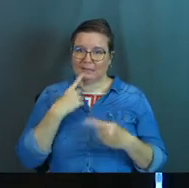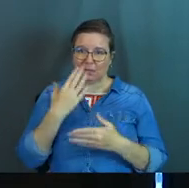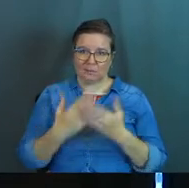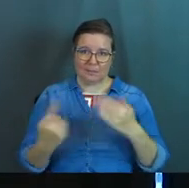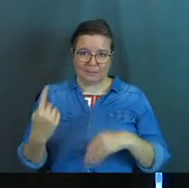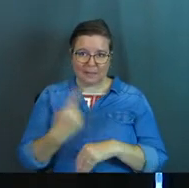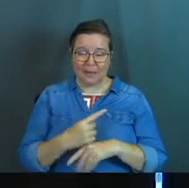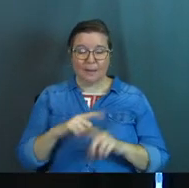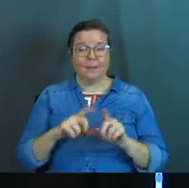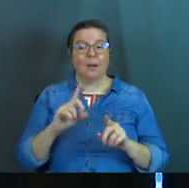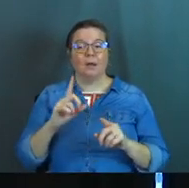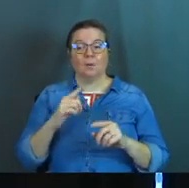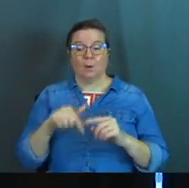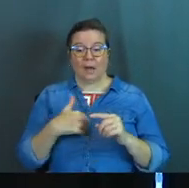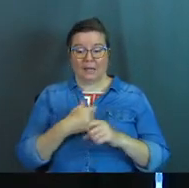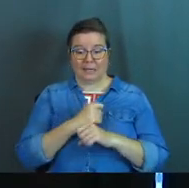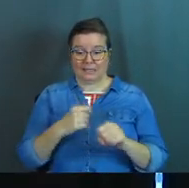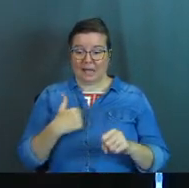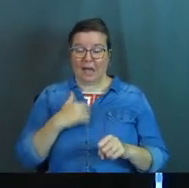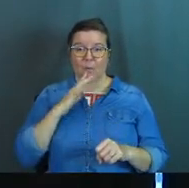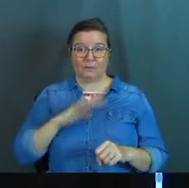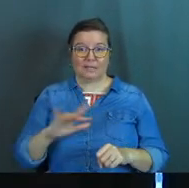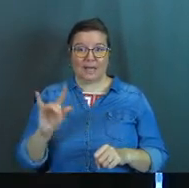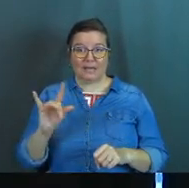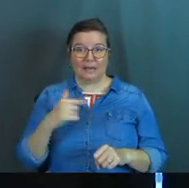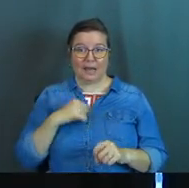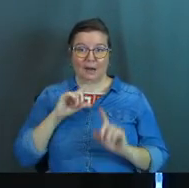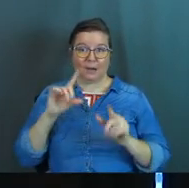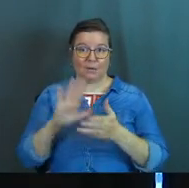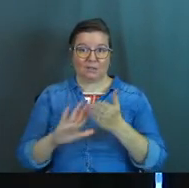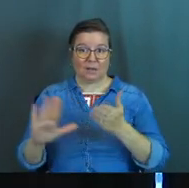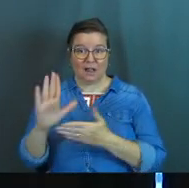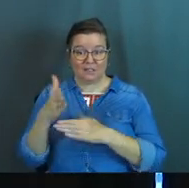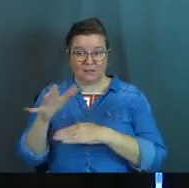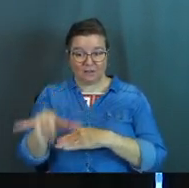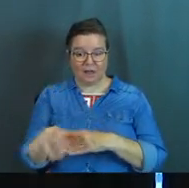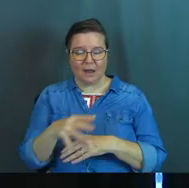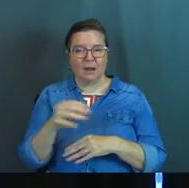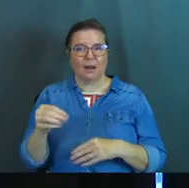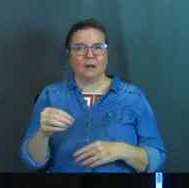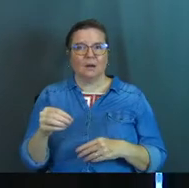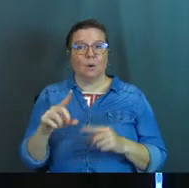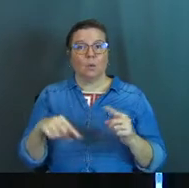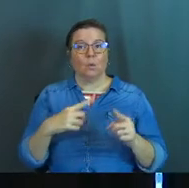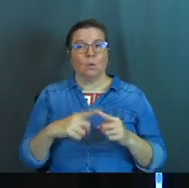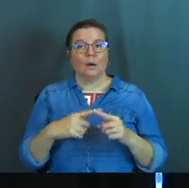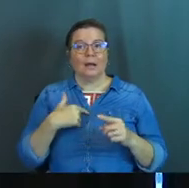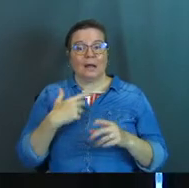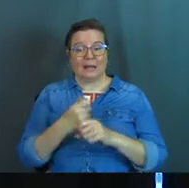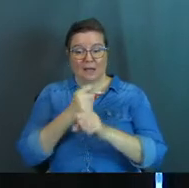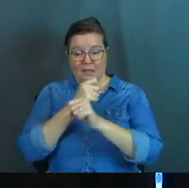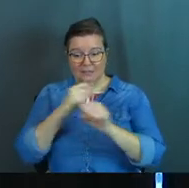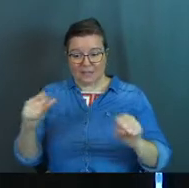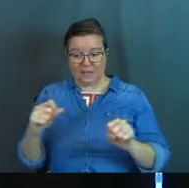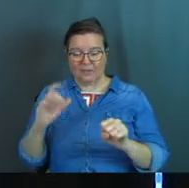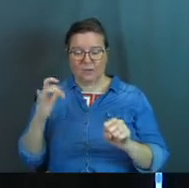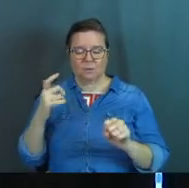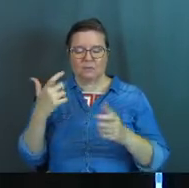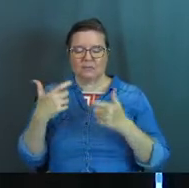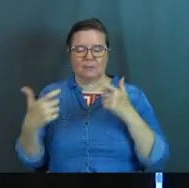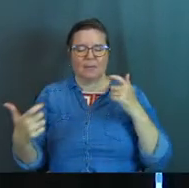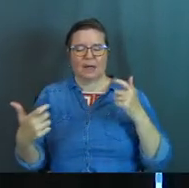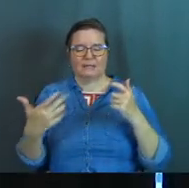you sometime. But when I got saved, I was at 18, and I went off to college after that. And when I got saved, it was just